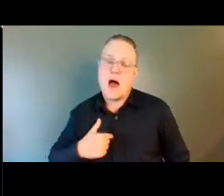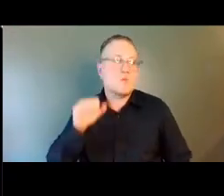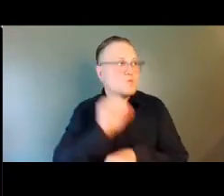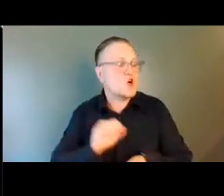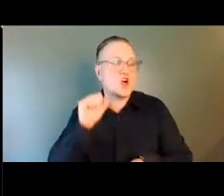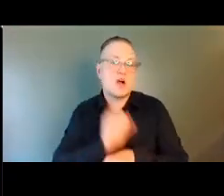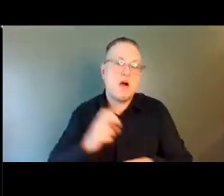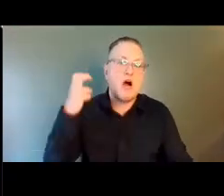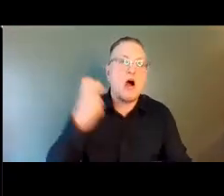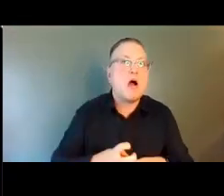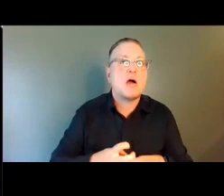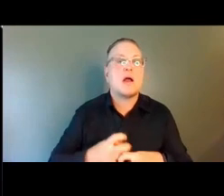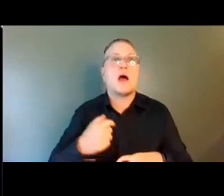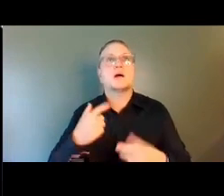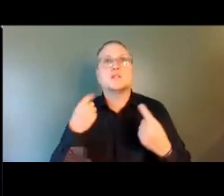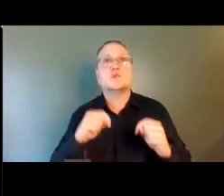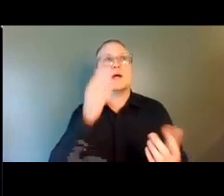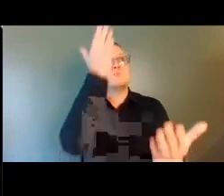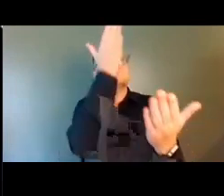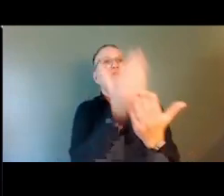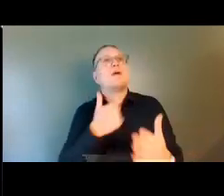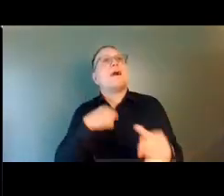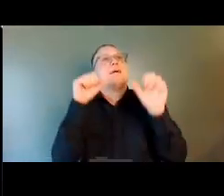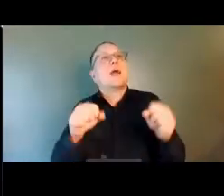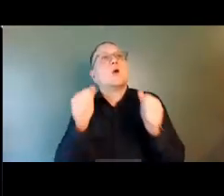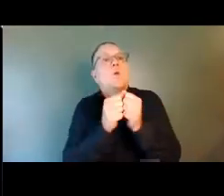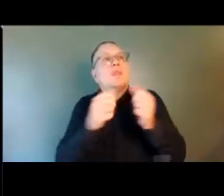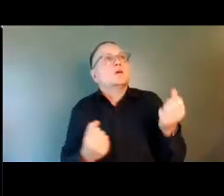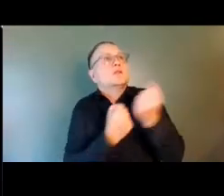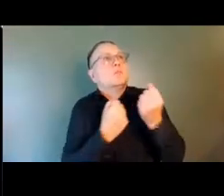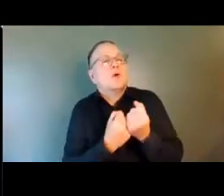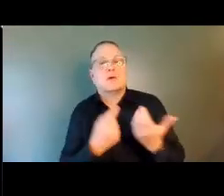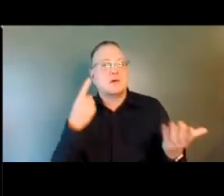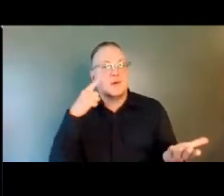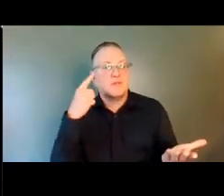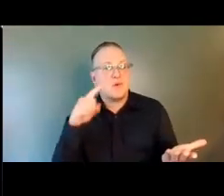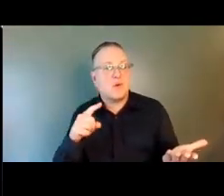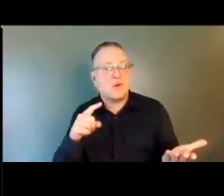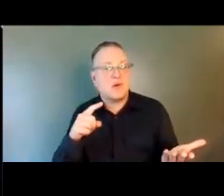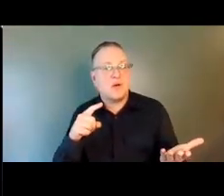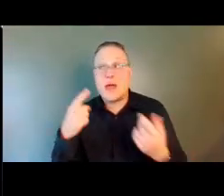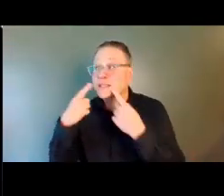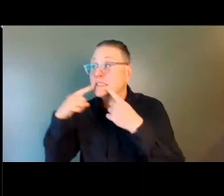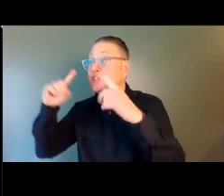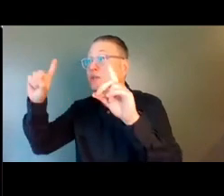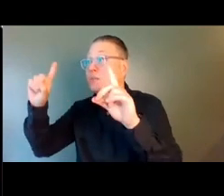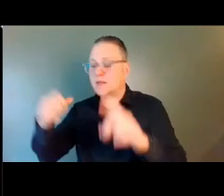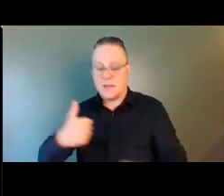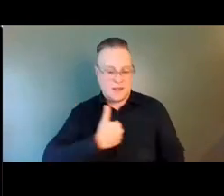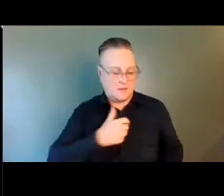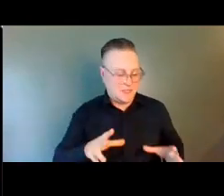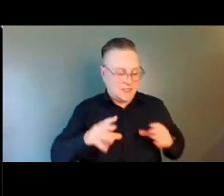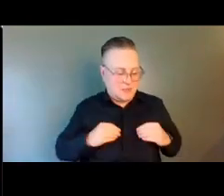to prove that to, and to what ends? Achievement, in my experience, is a really poor substitute for